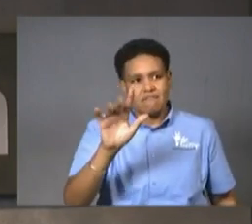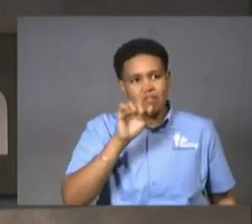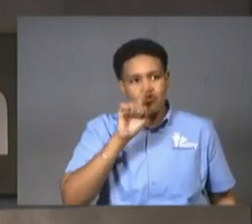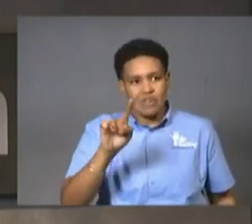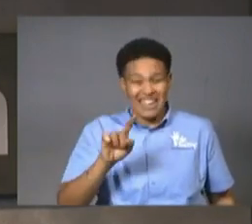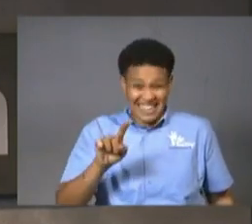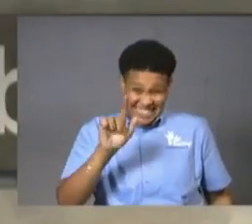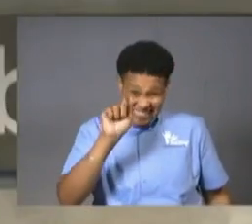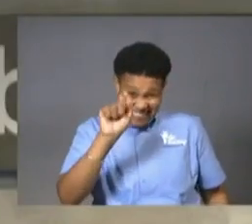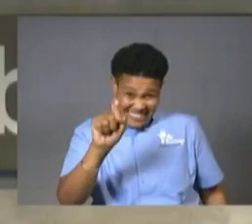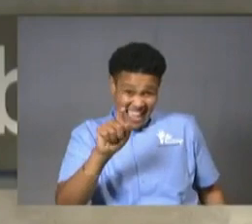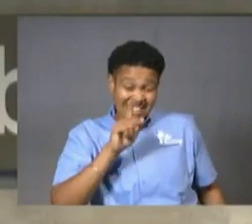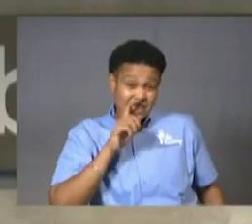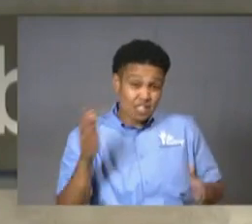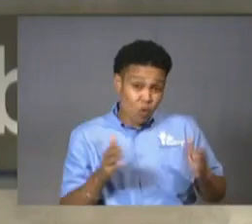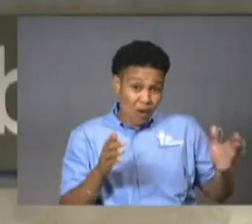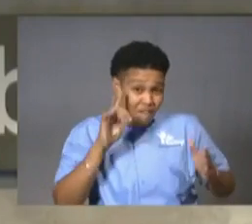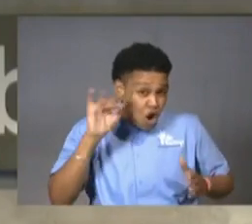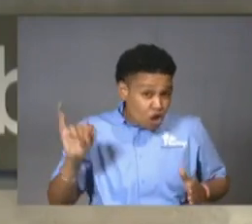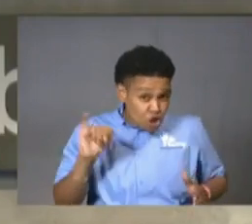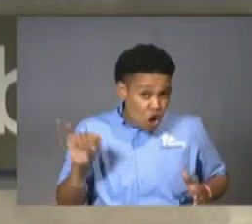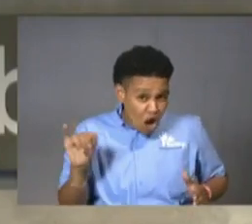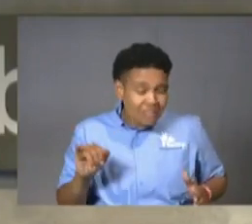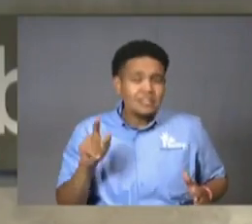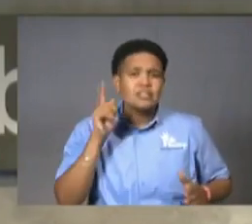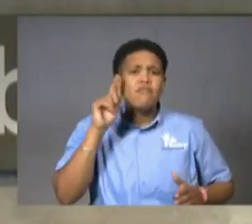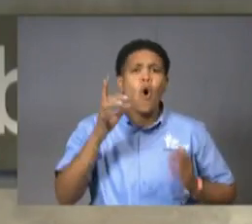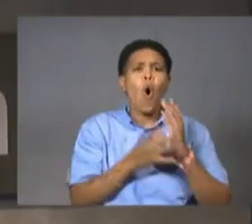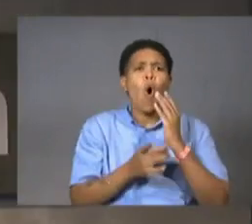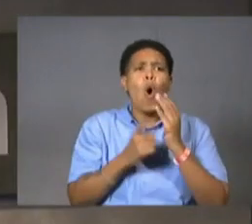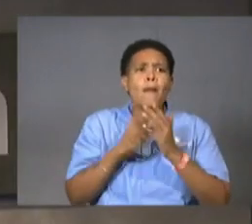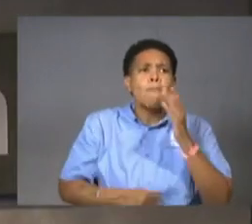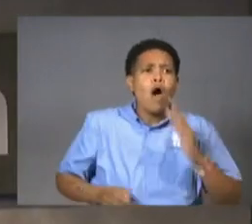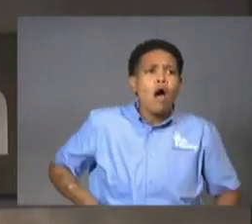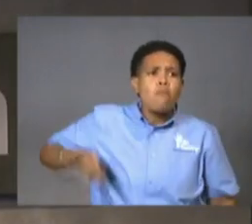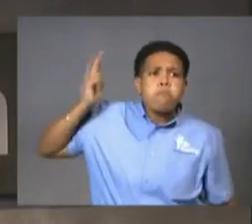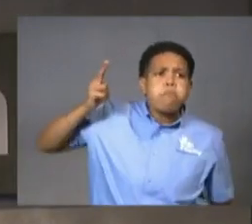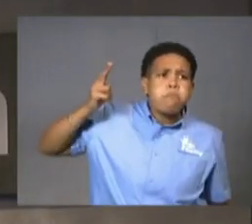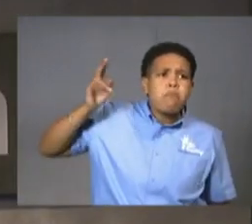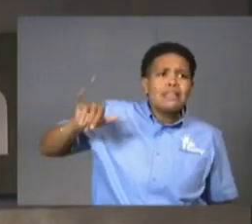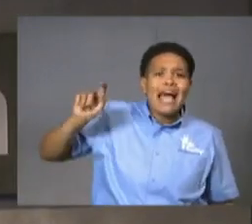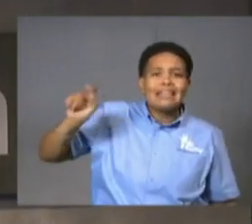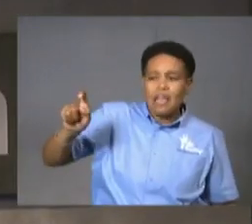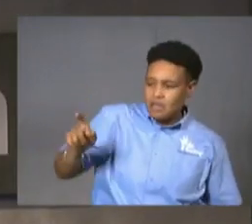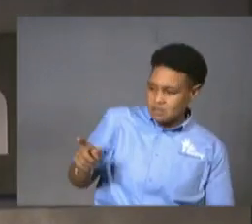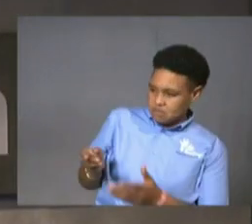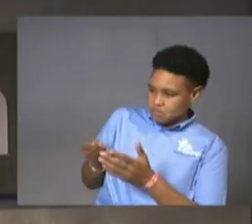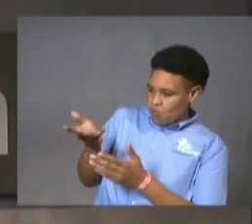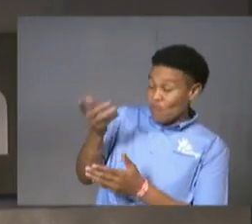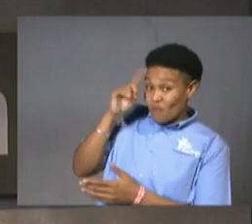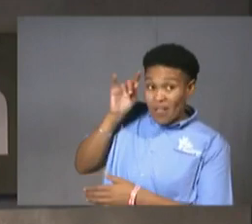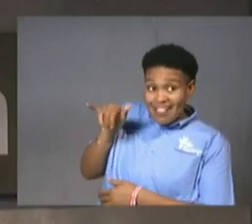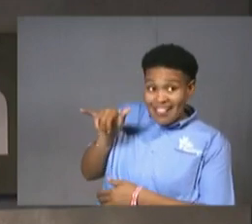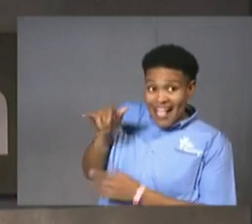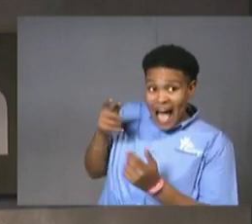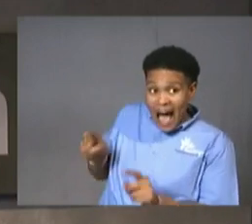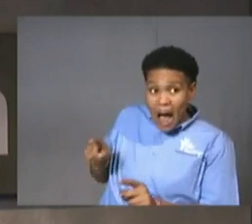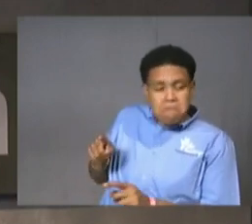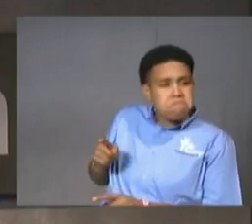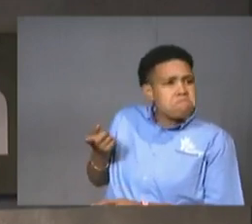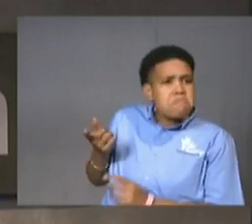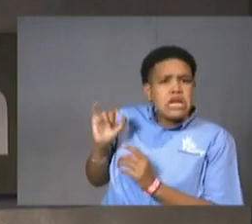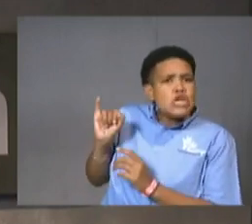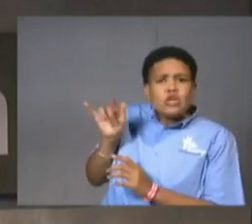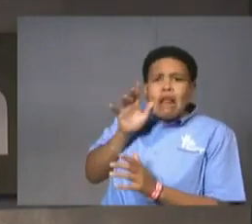hedge, an arrangement to insure the country against oil price spikes. That tax was put in place for that. The hedge doesn't exist,